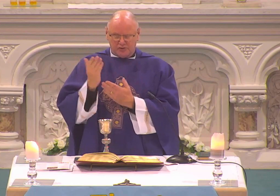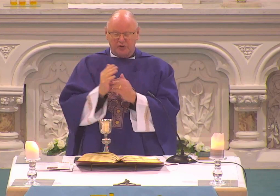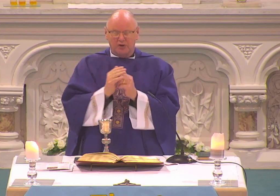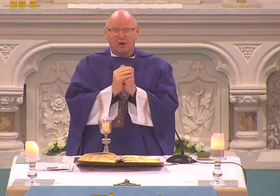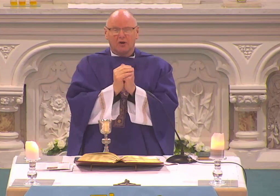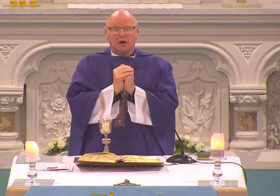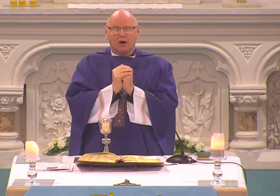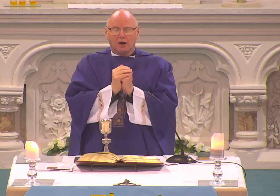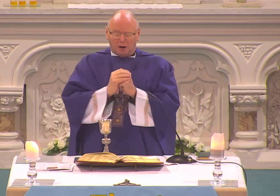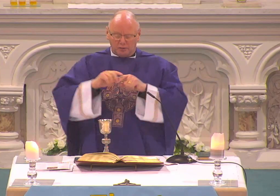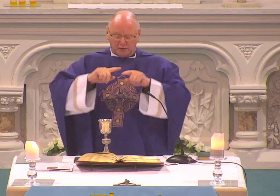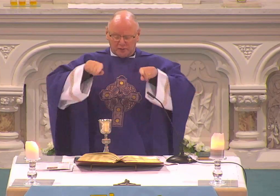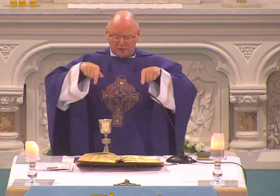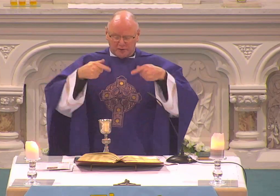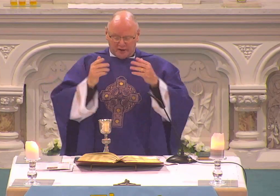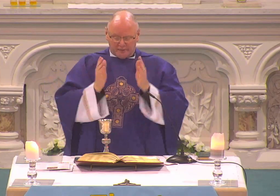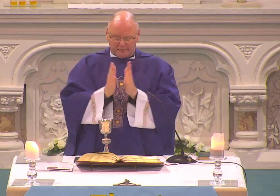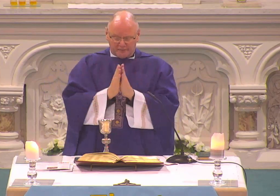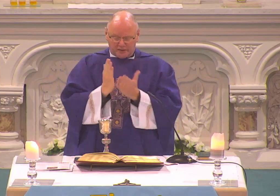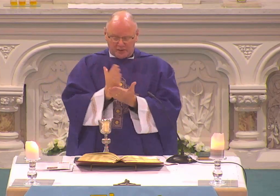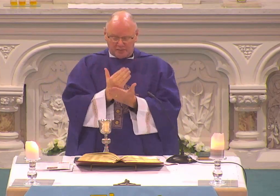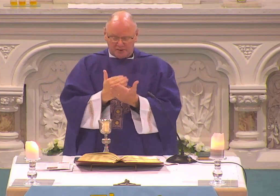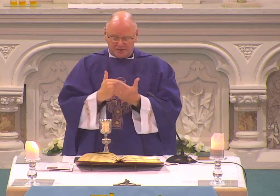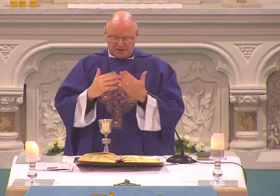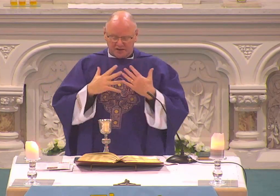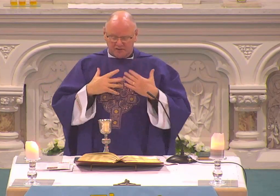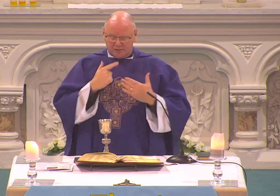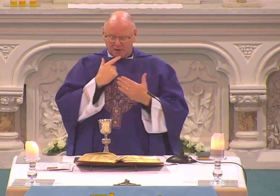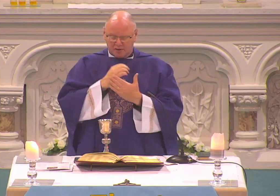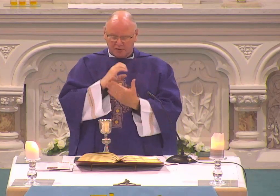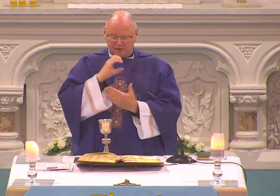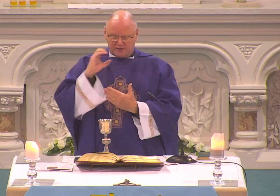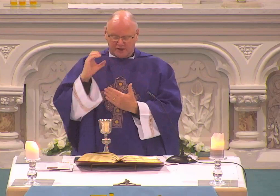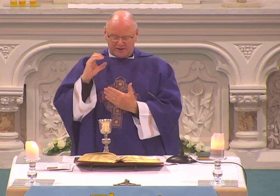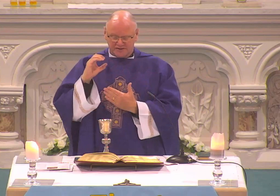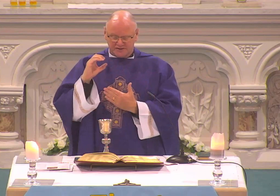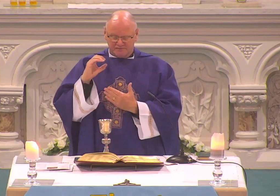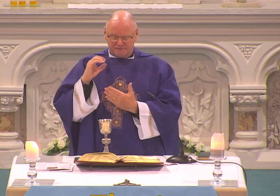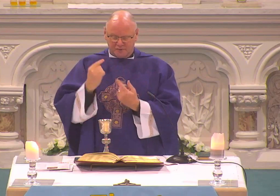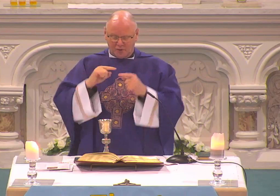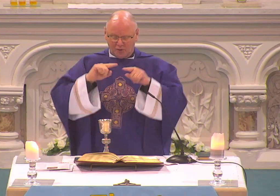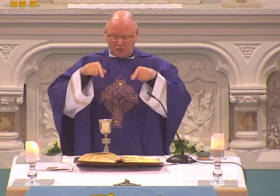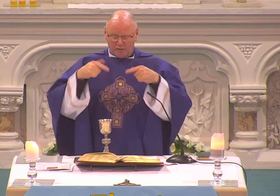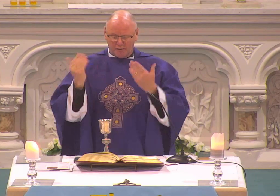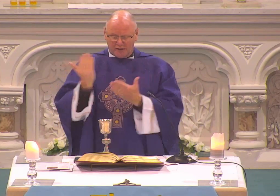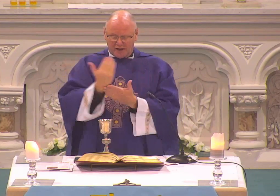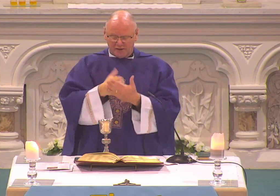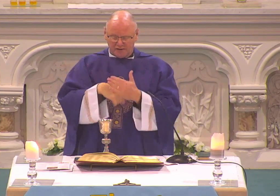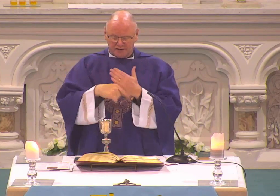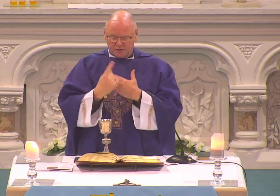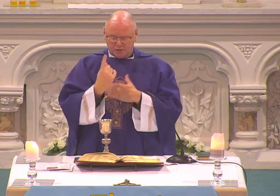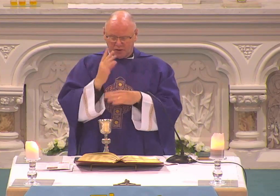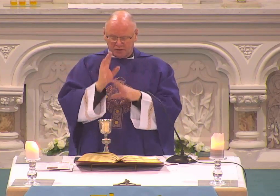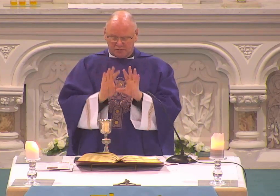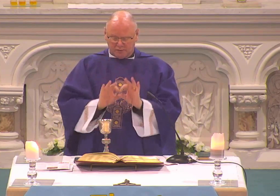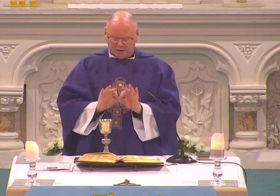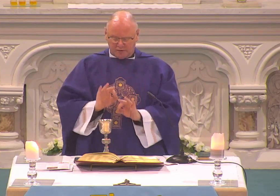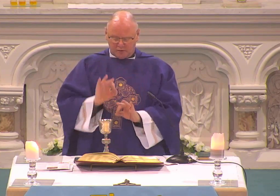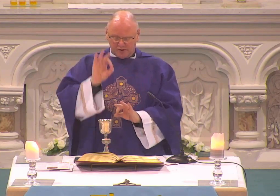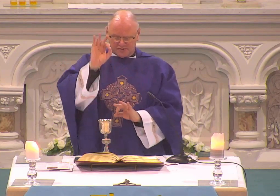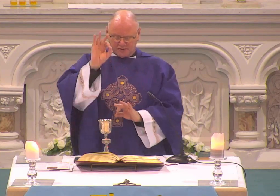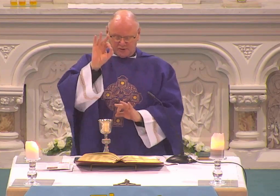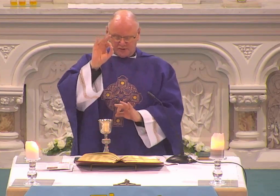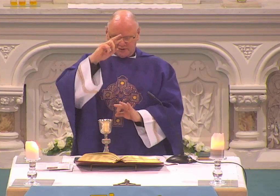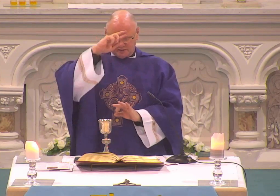you. Humbly we pray that, partaking of the body and blood of Christ, we may be gathered into one by the